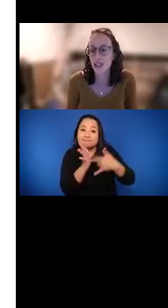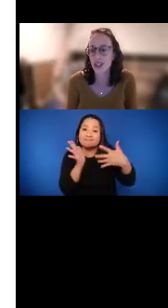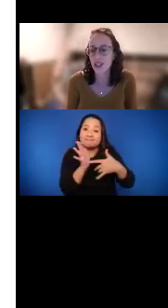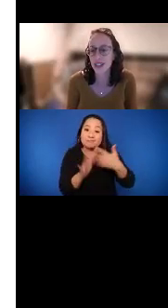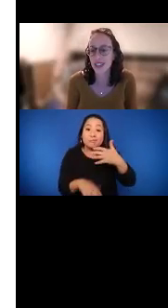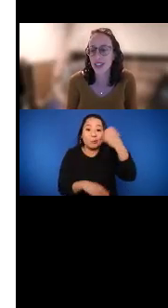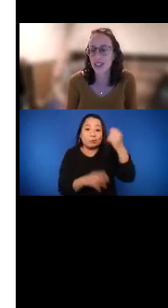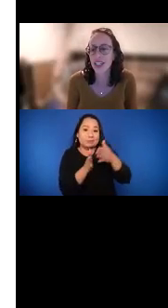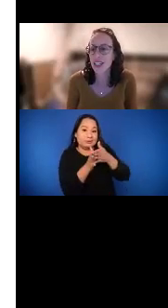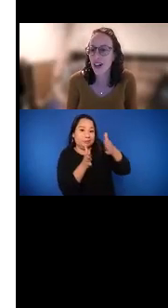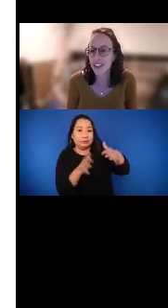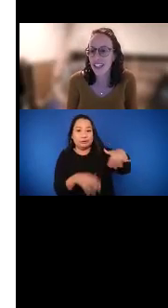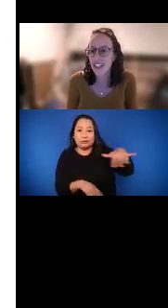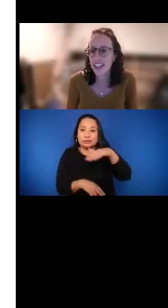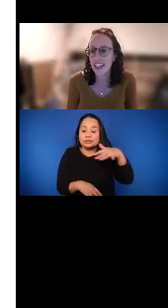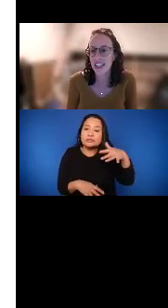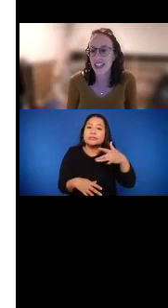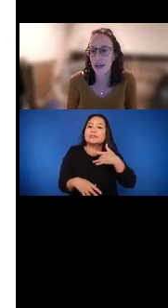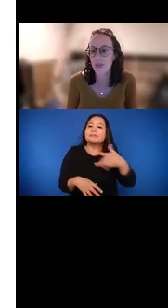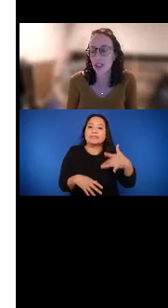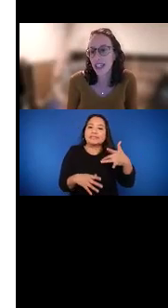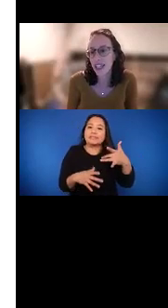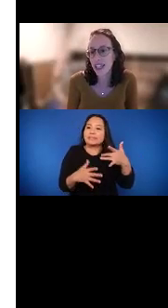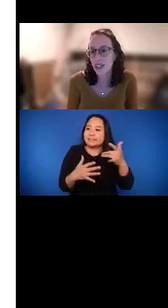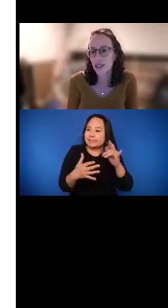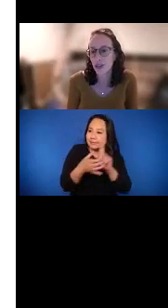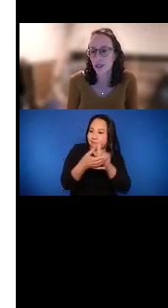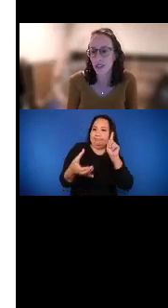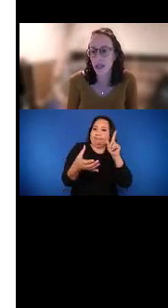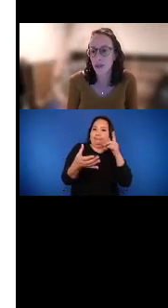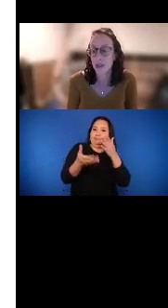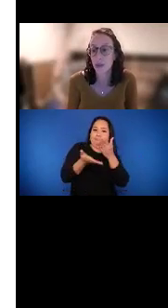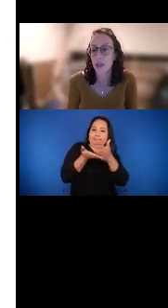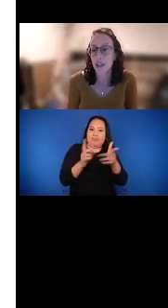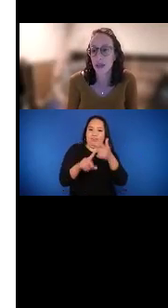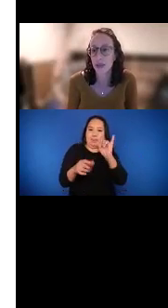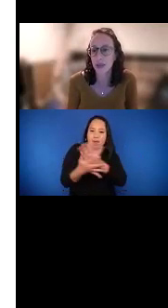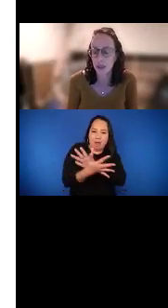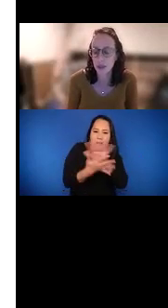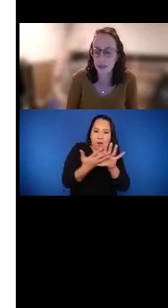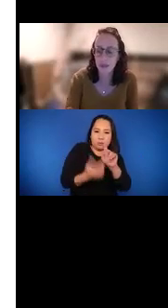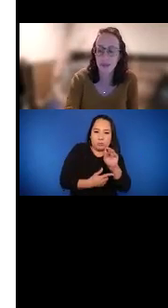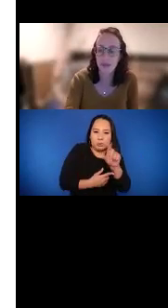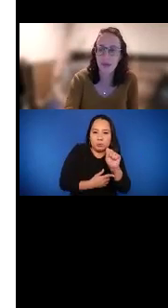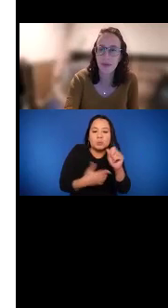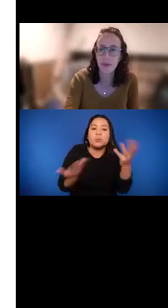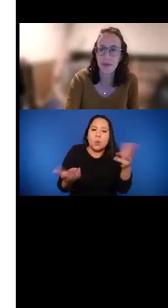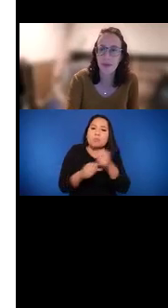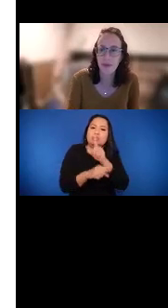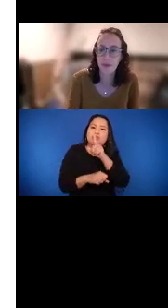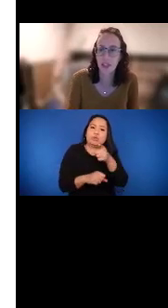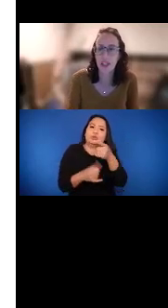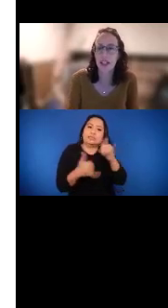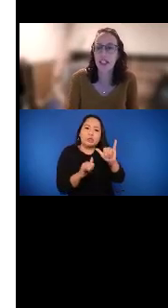make sure you're still calling and checking in on your older neighbors when you're able to.